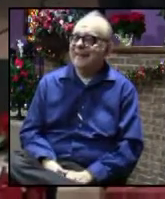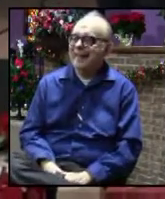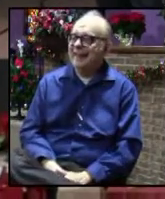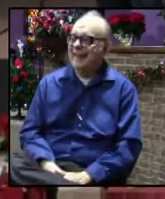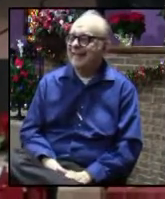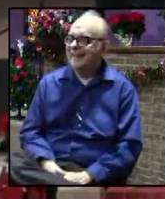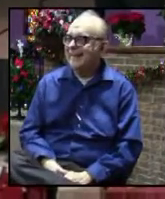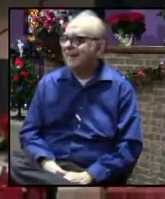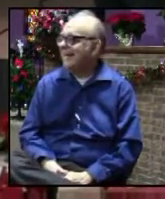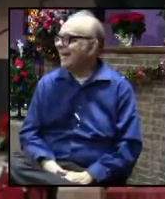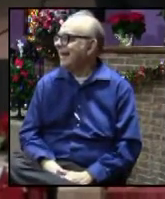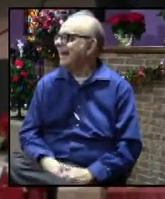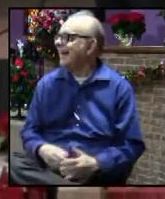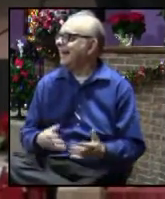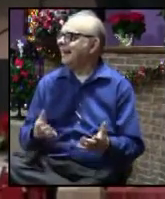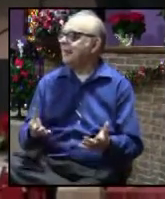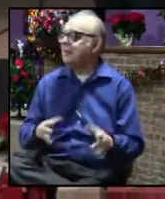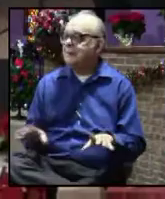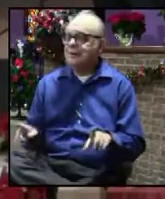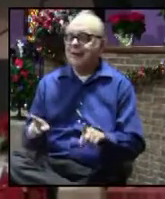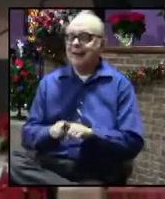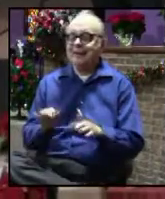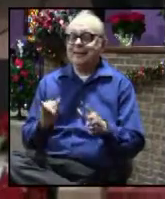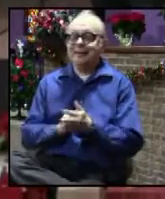all you want to do is just go like this.